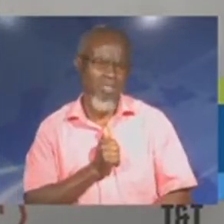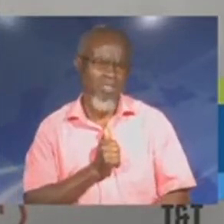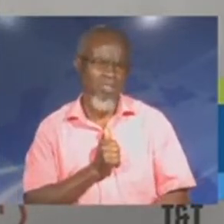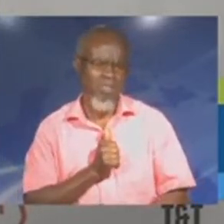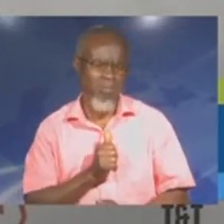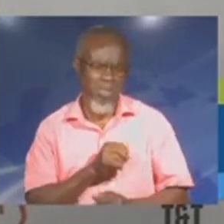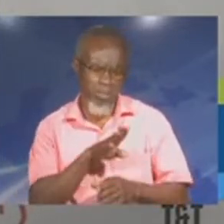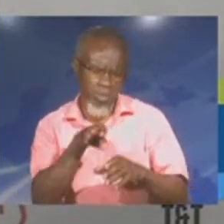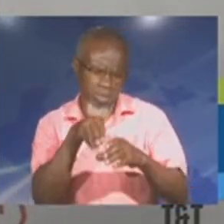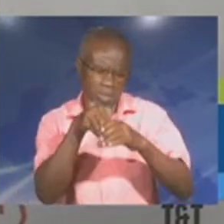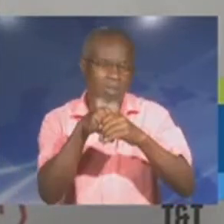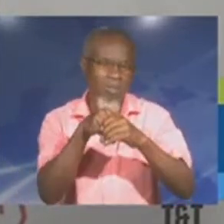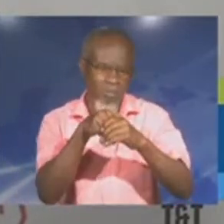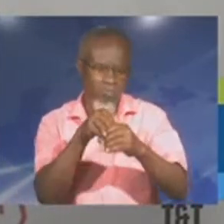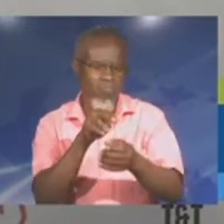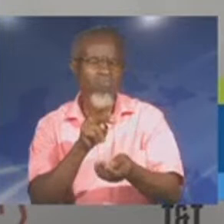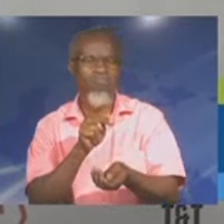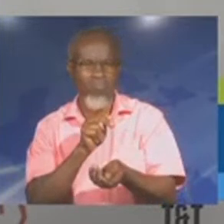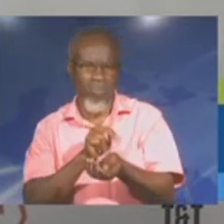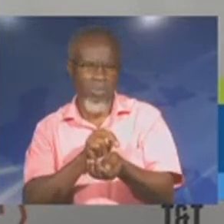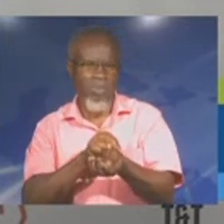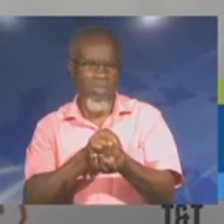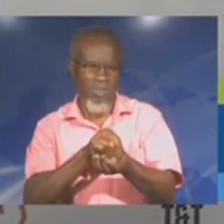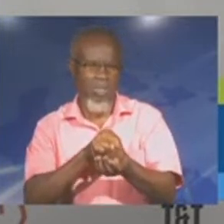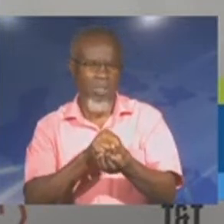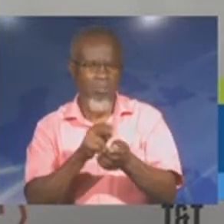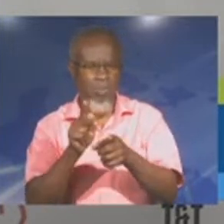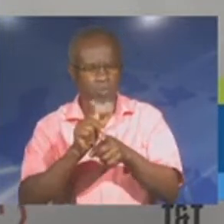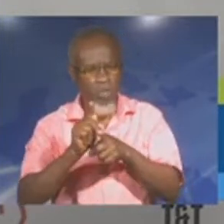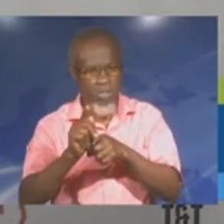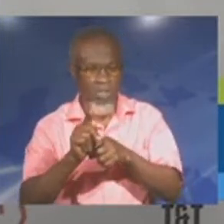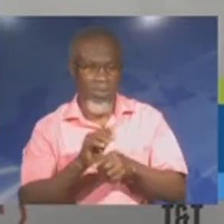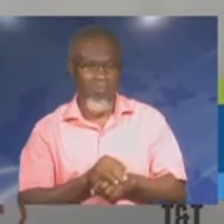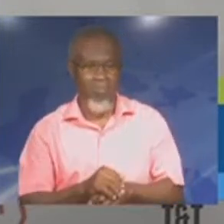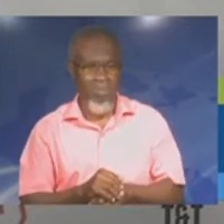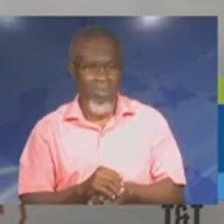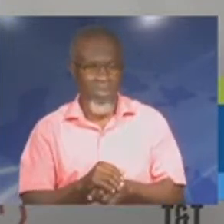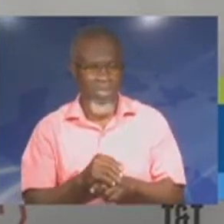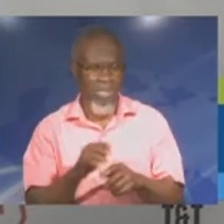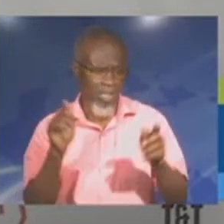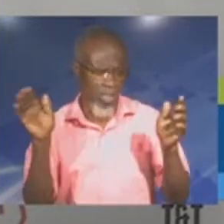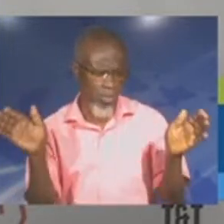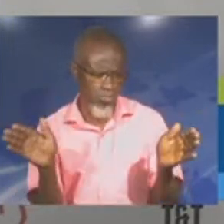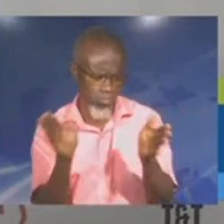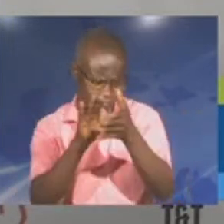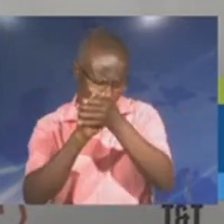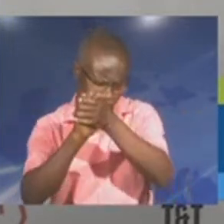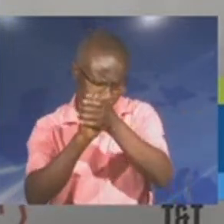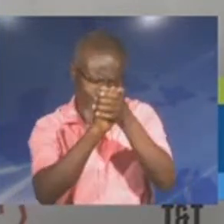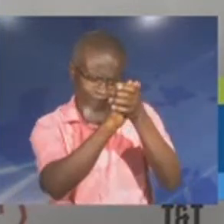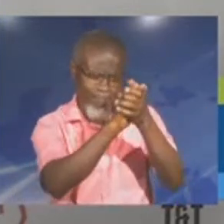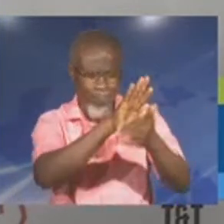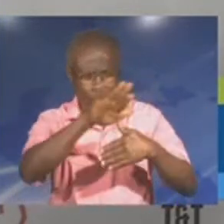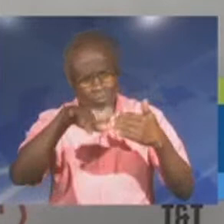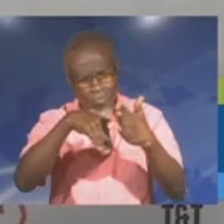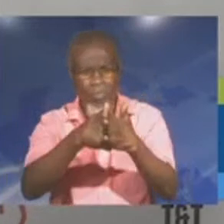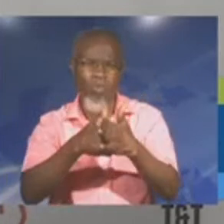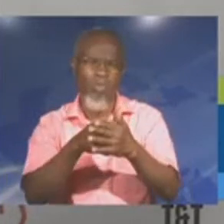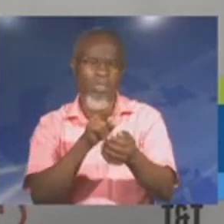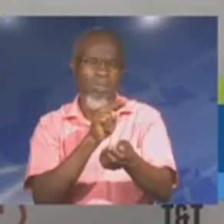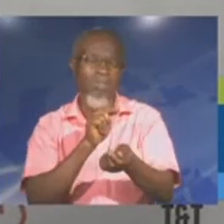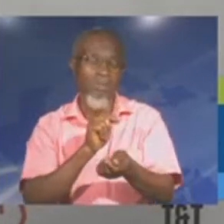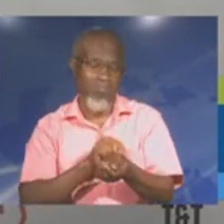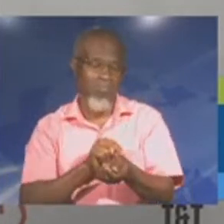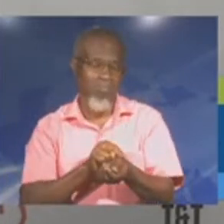I salute my brothers and sisters who continue to live this profession up and provide care for those who cannot care for